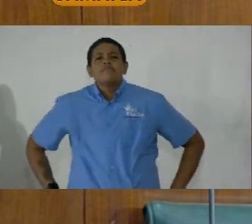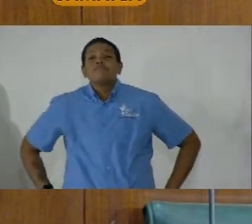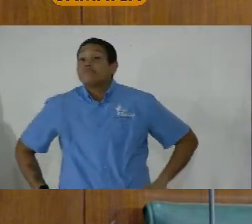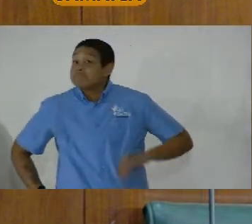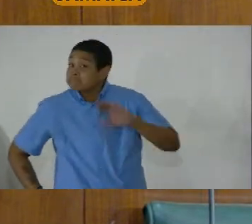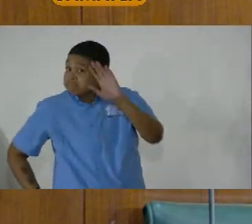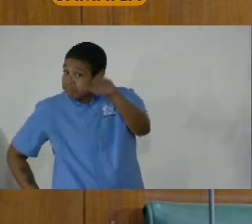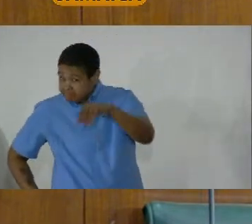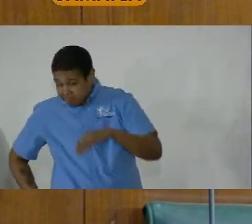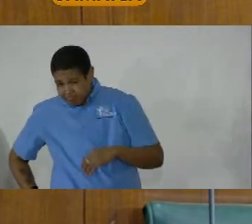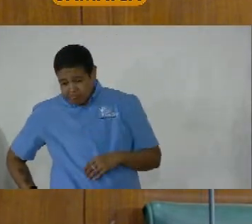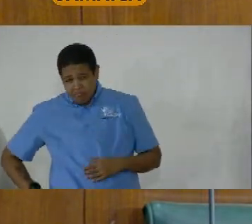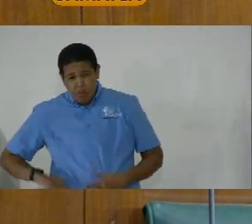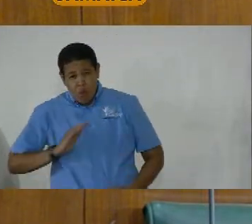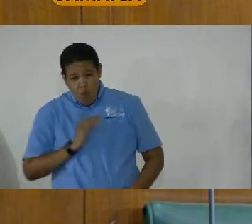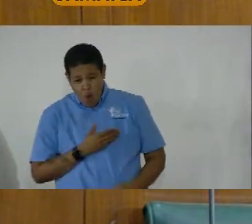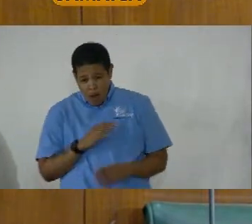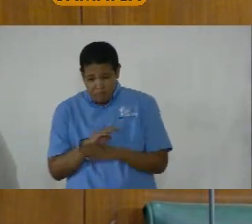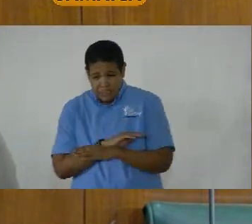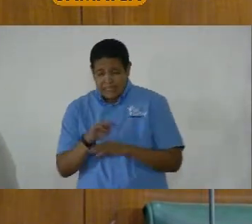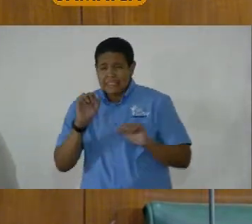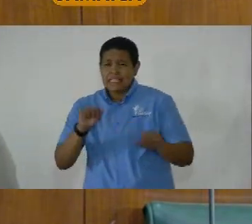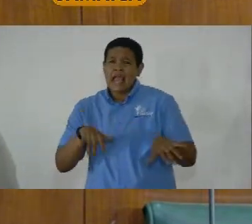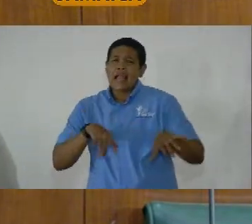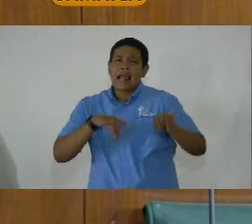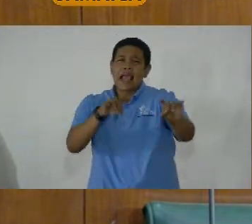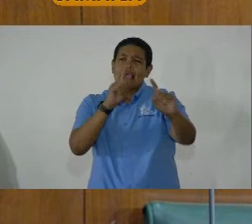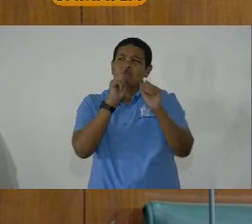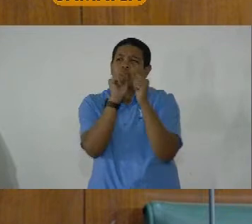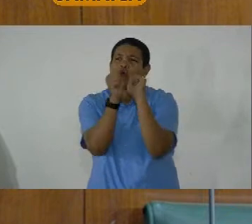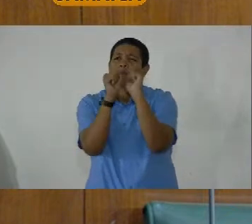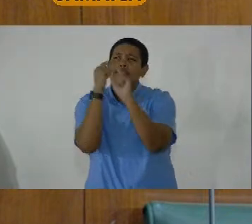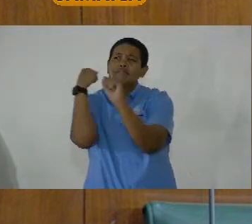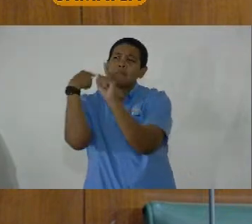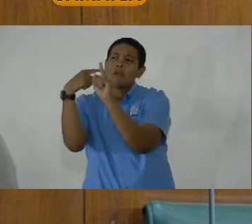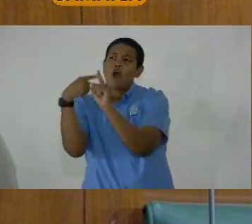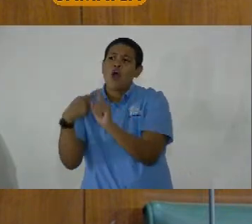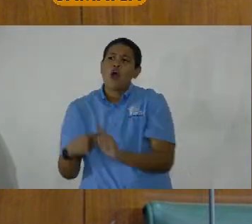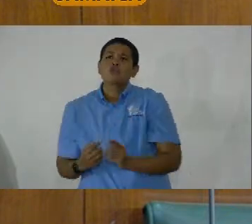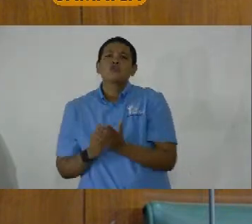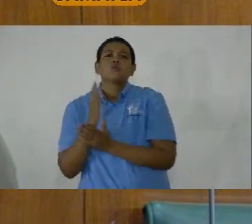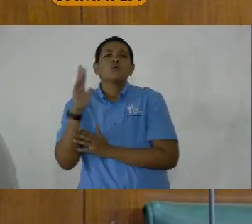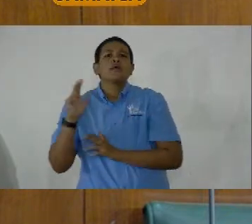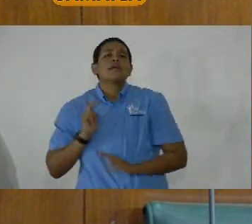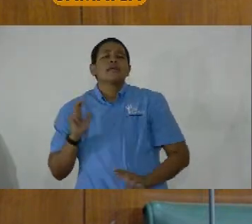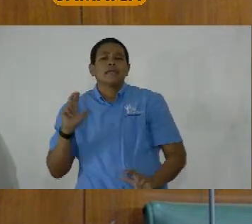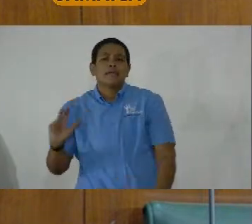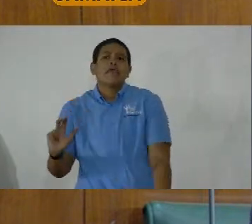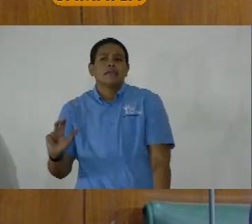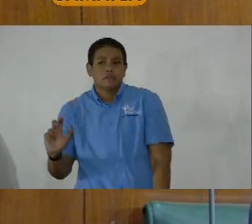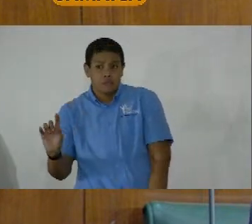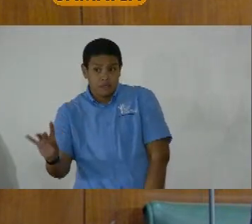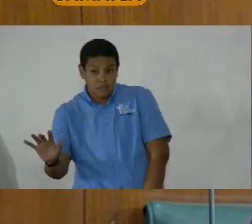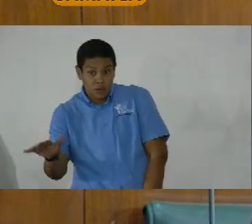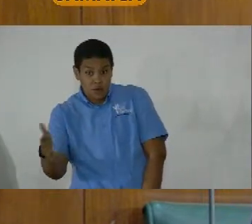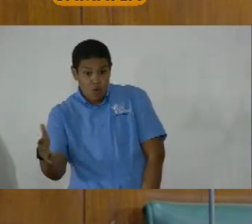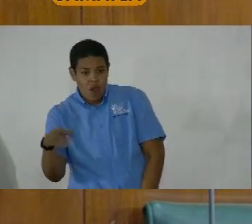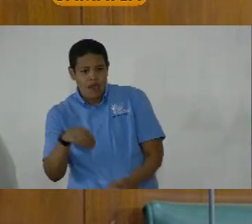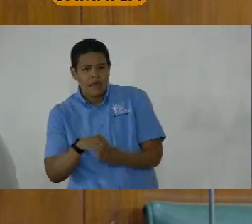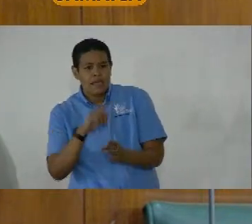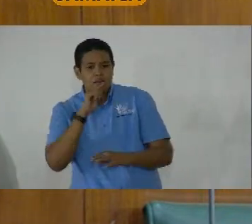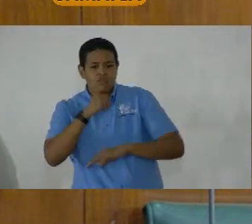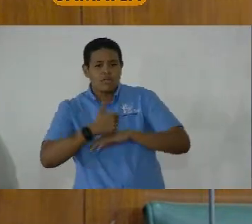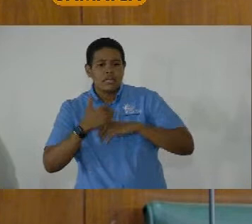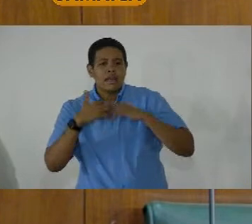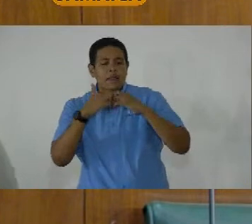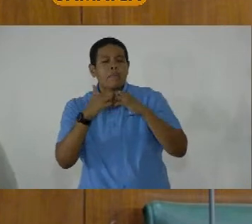further, that our businesses can gain a competitive advantage through their investment in and implementation